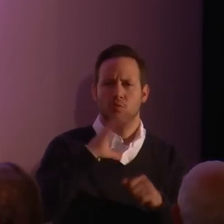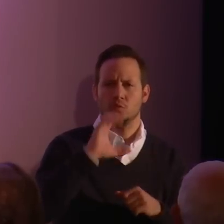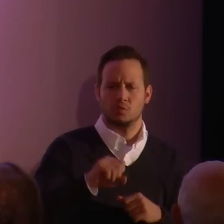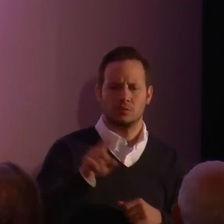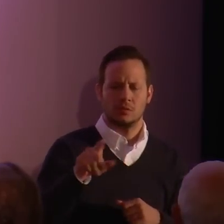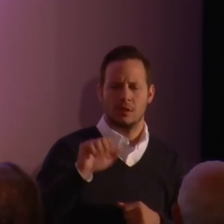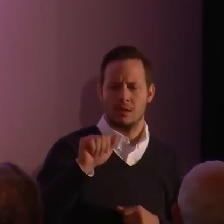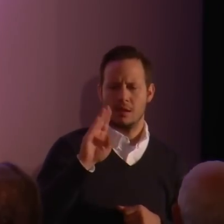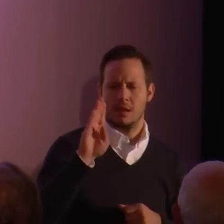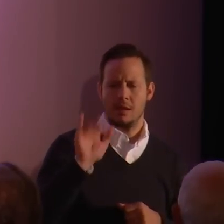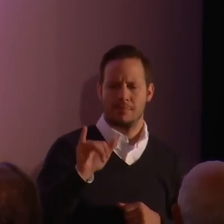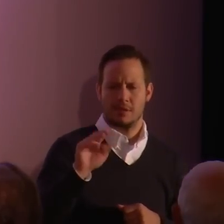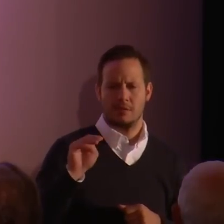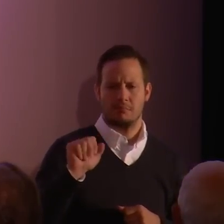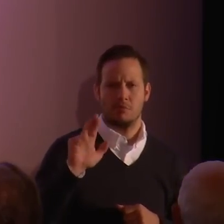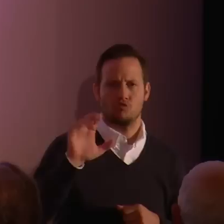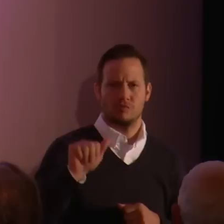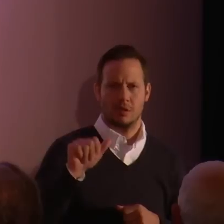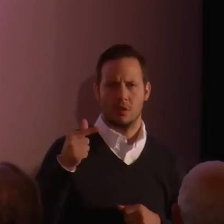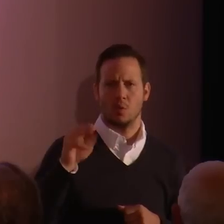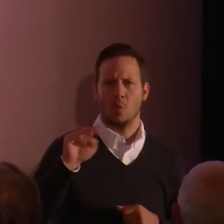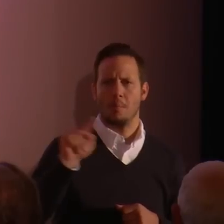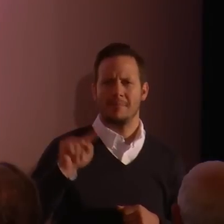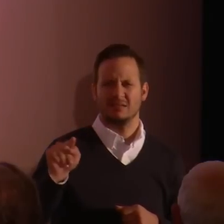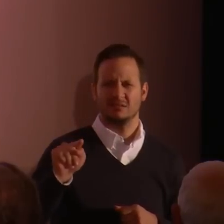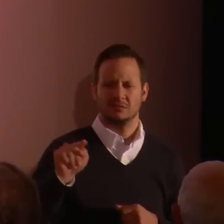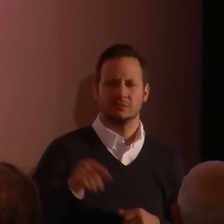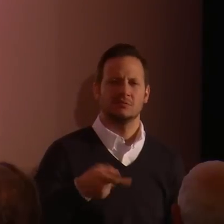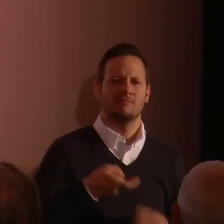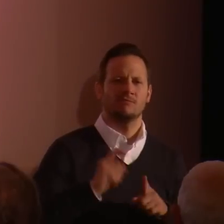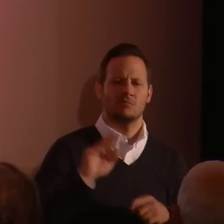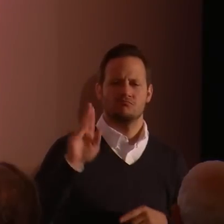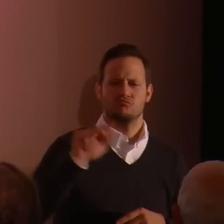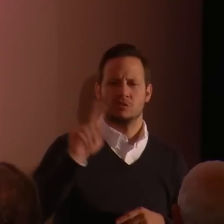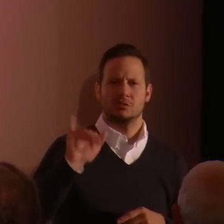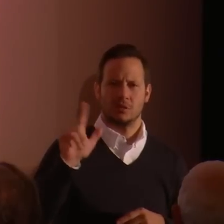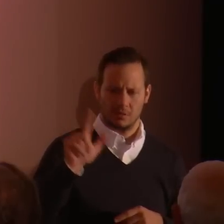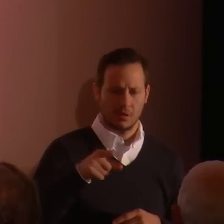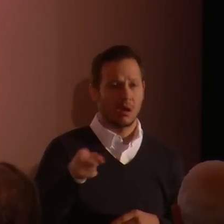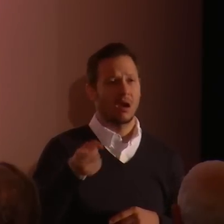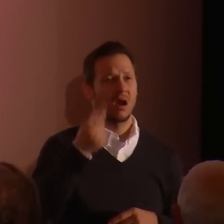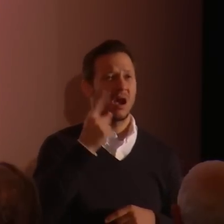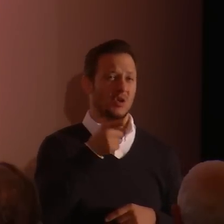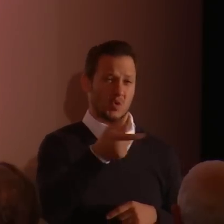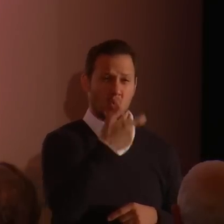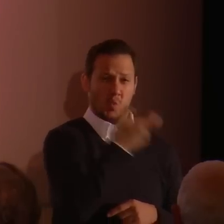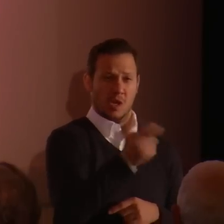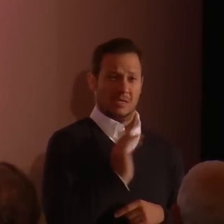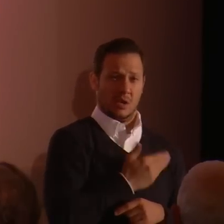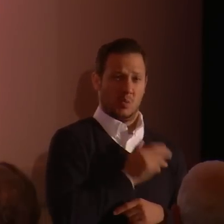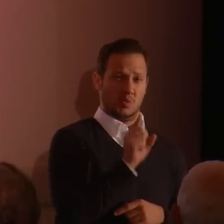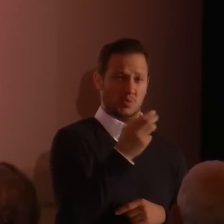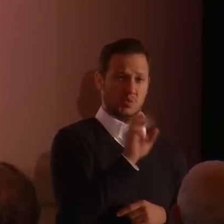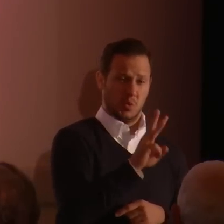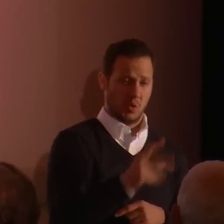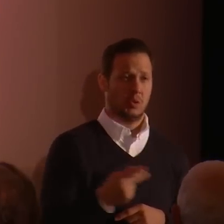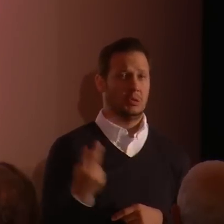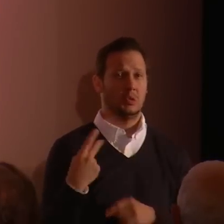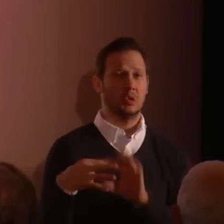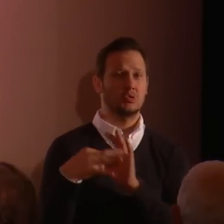Maria Gomez. Those of you who may have watched my season would know that our relationship would probably best be described